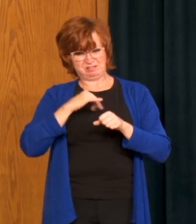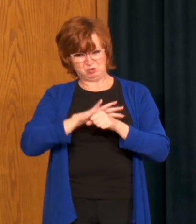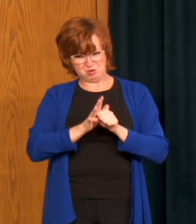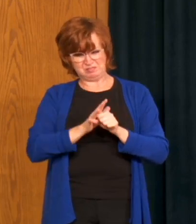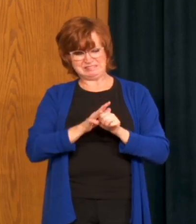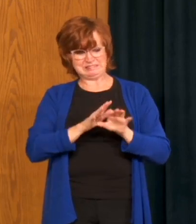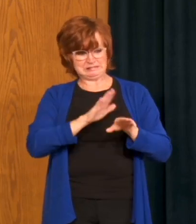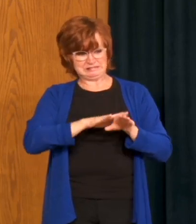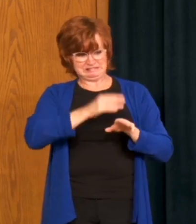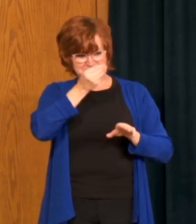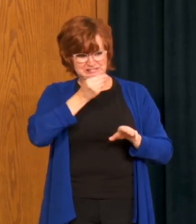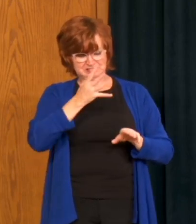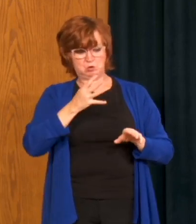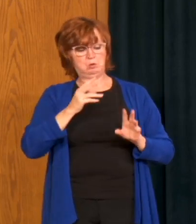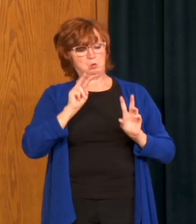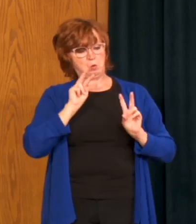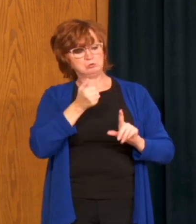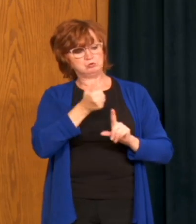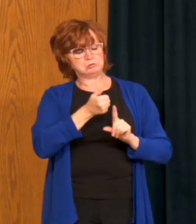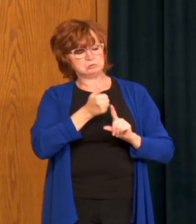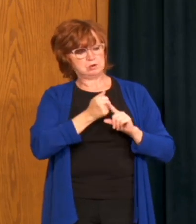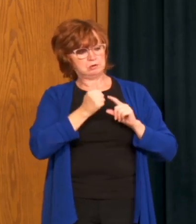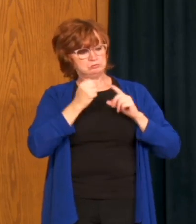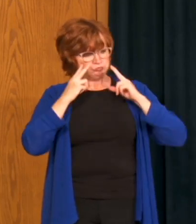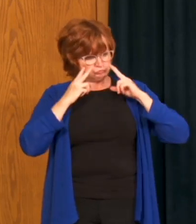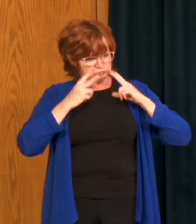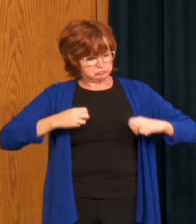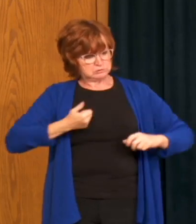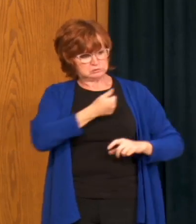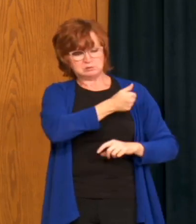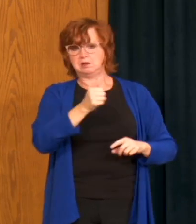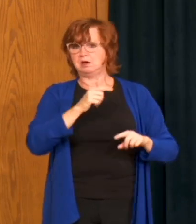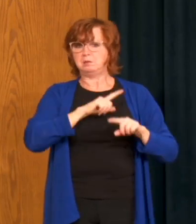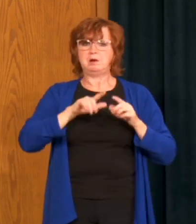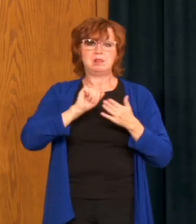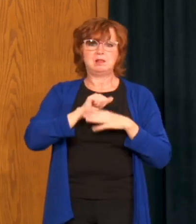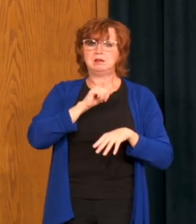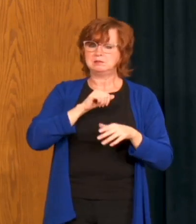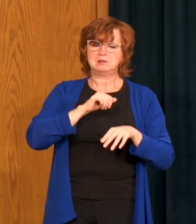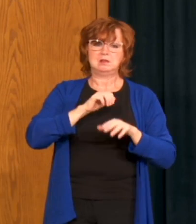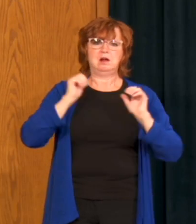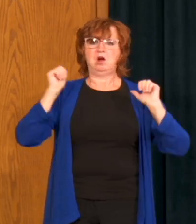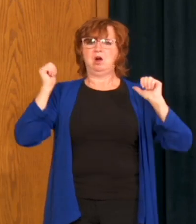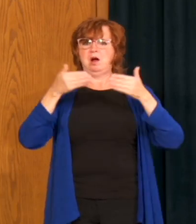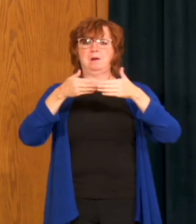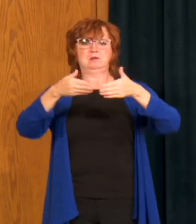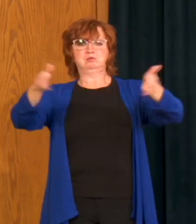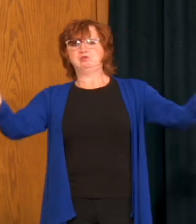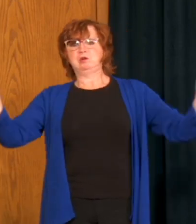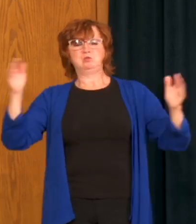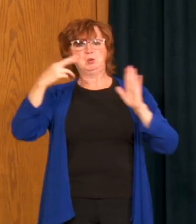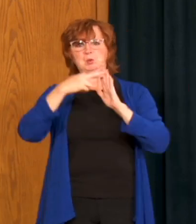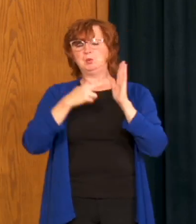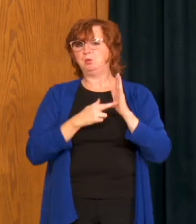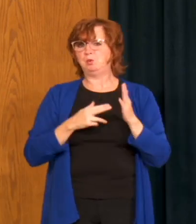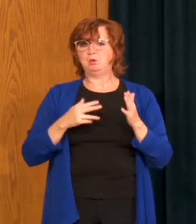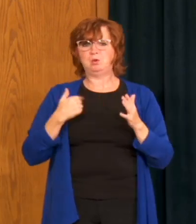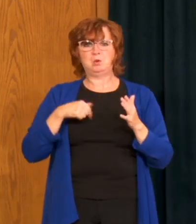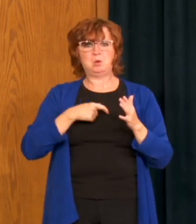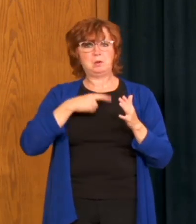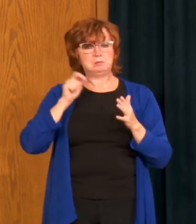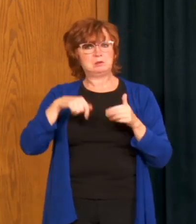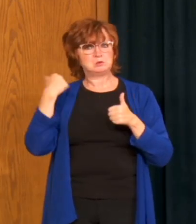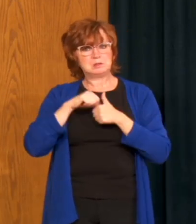and self-monitor and seek testing if you're unwell. But that really applies to everyone in any case, and that really should not impact any of